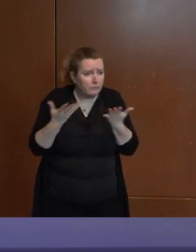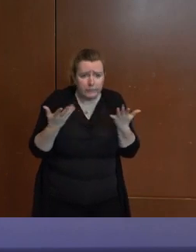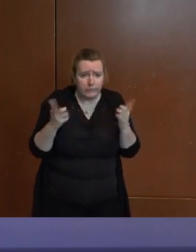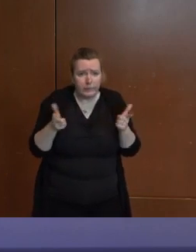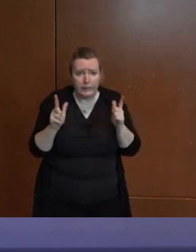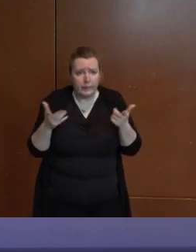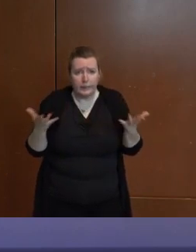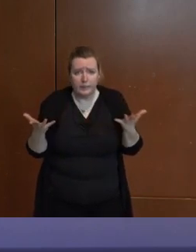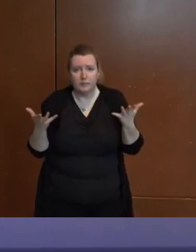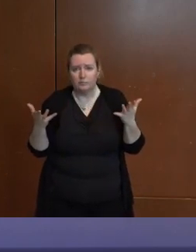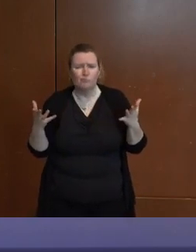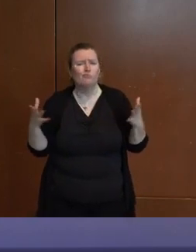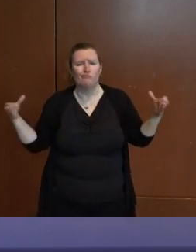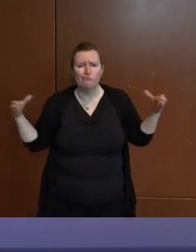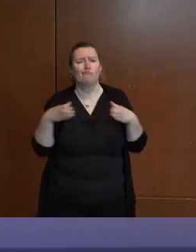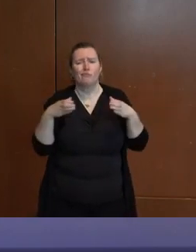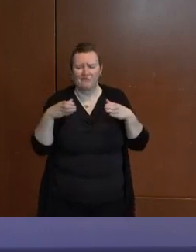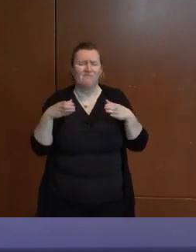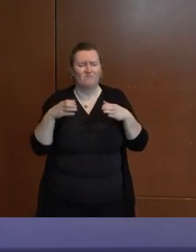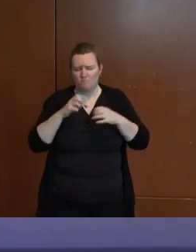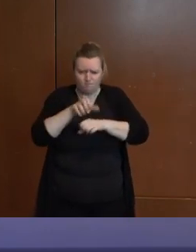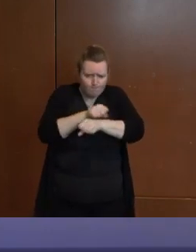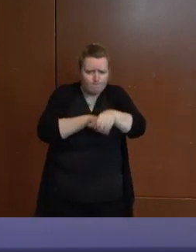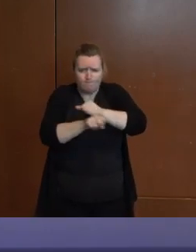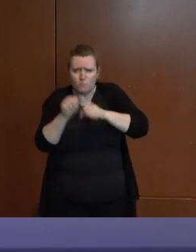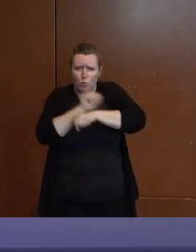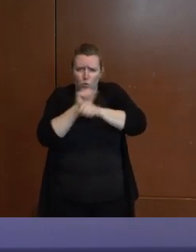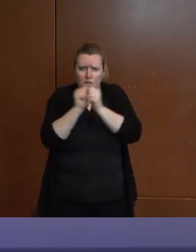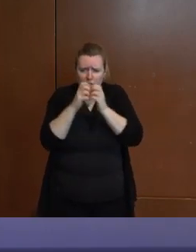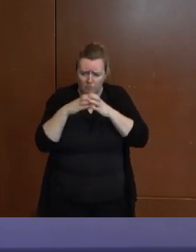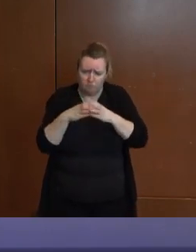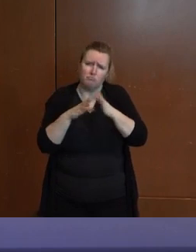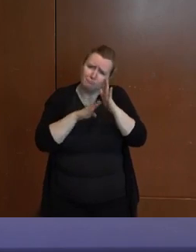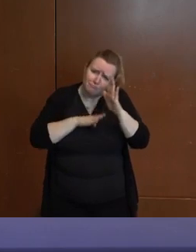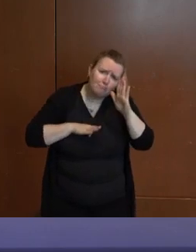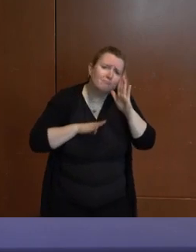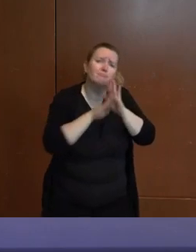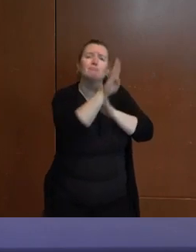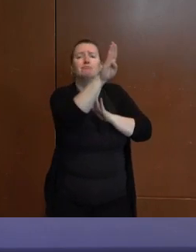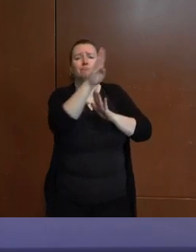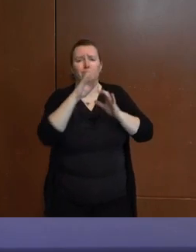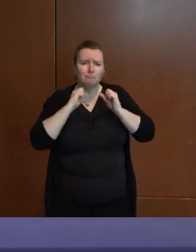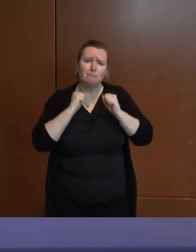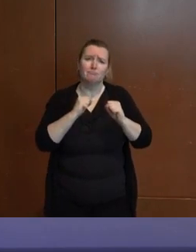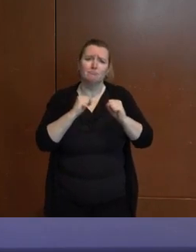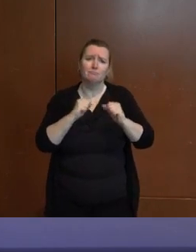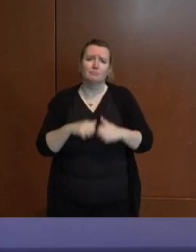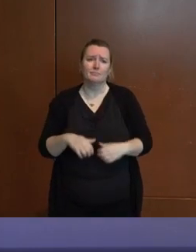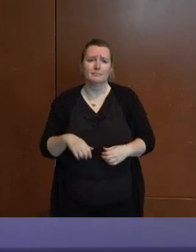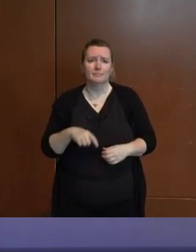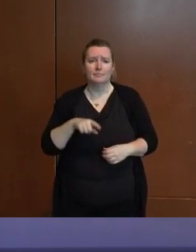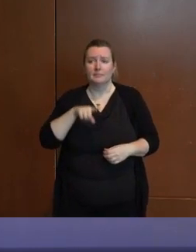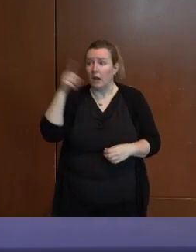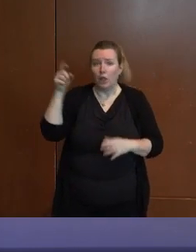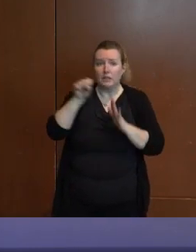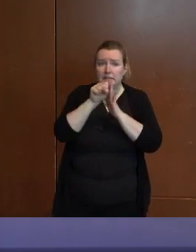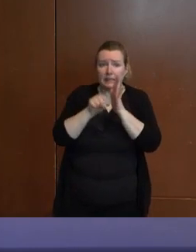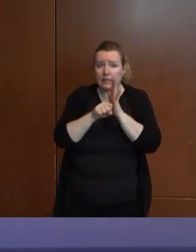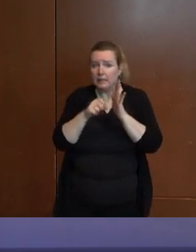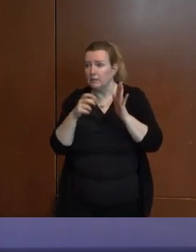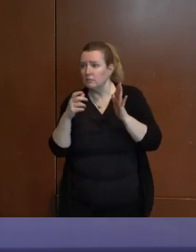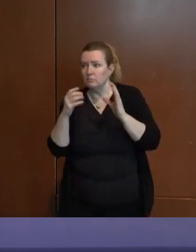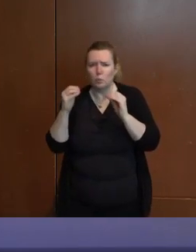just to emerge and find that some other state didn't take this as seriously, that they were basing decisions that